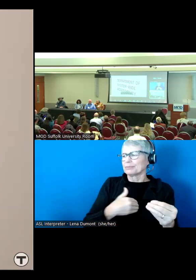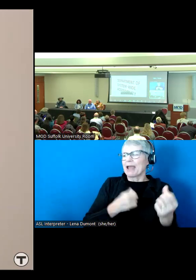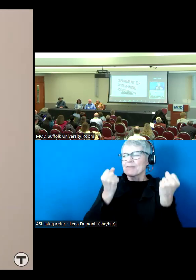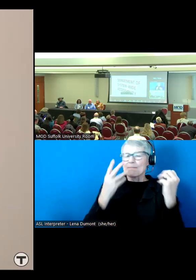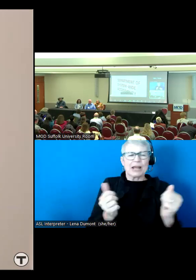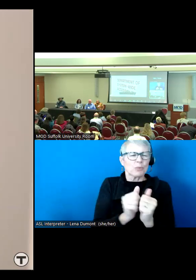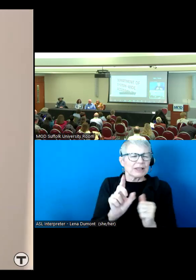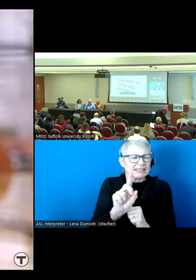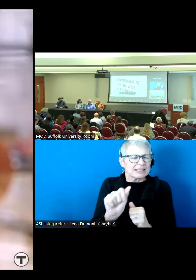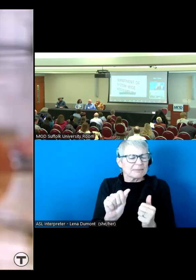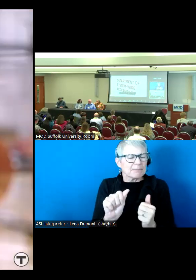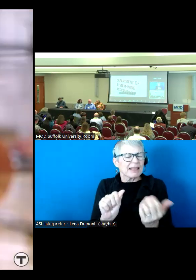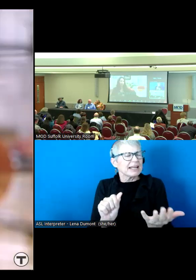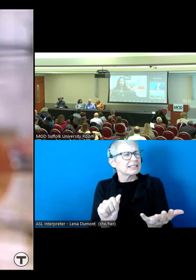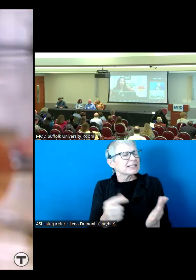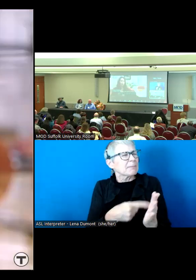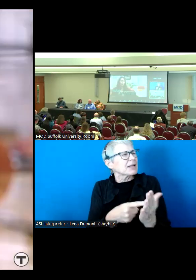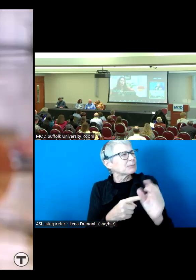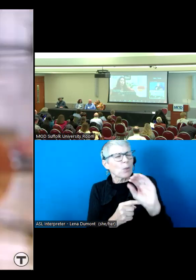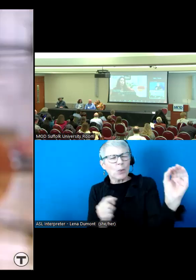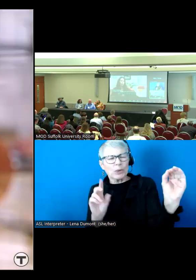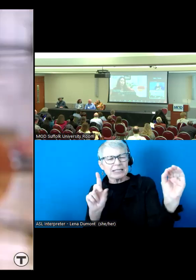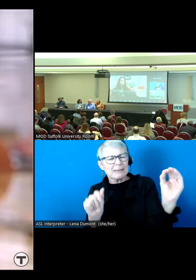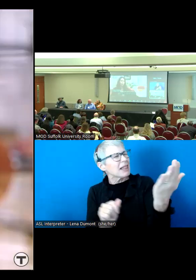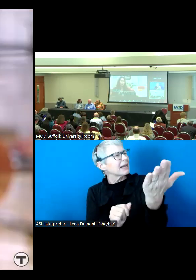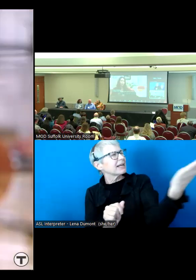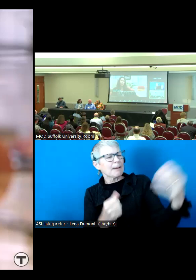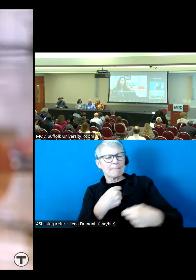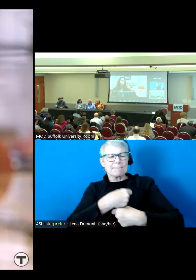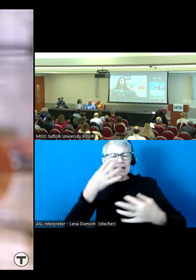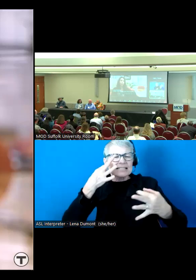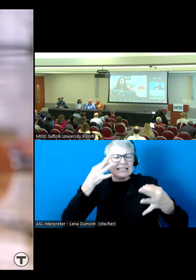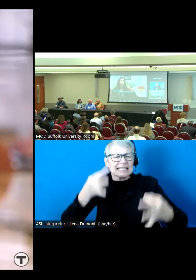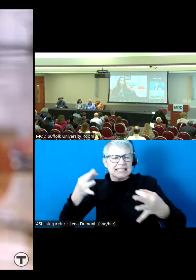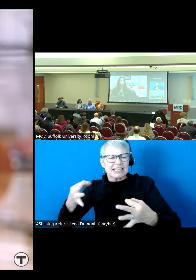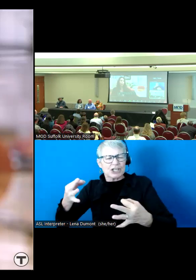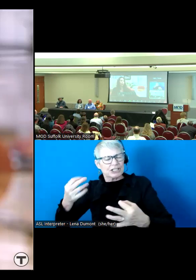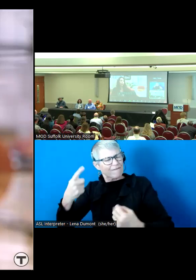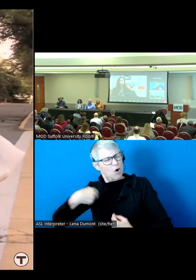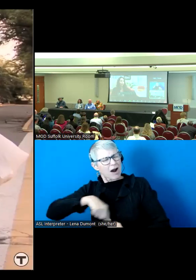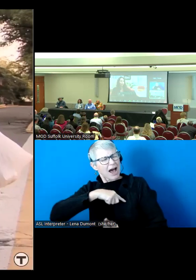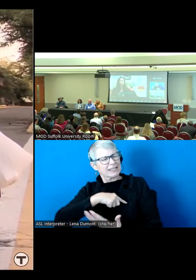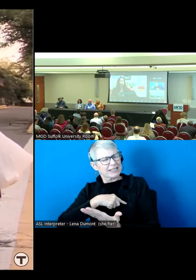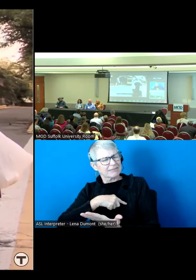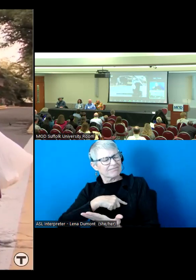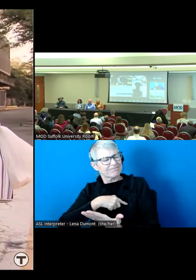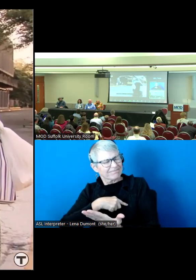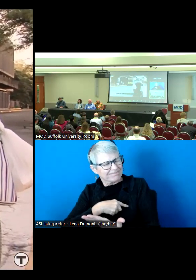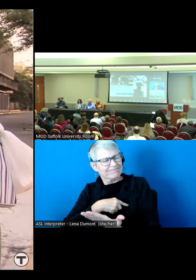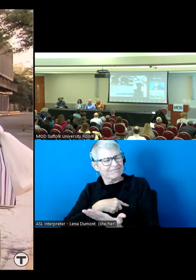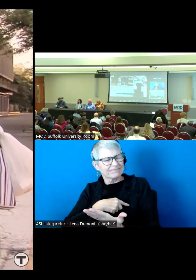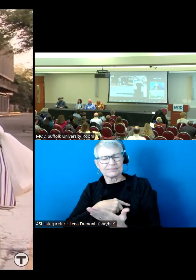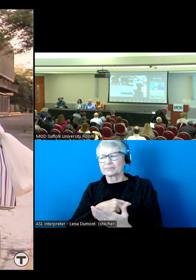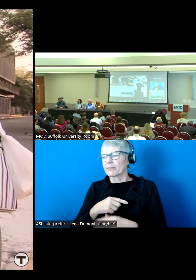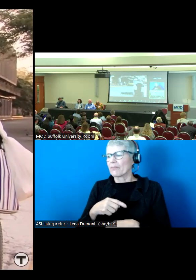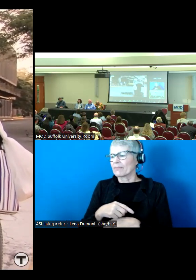often on behalf of people with disabilities, which is something that unfortunately had not been occurring here. Remember, it was a culture